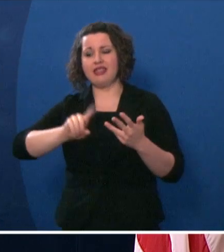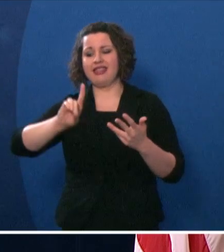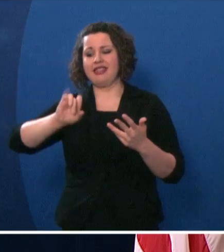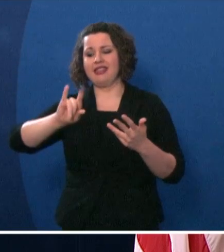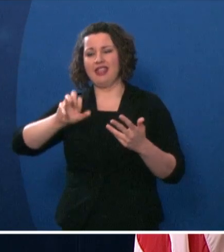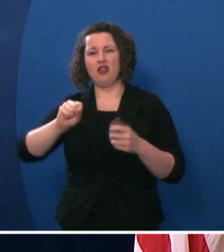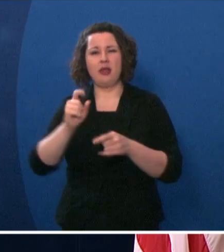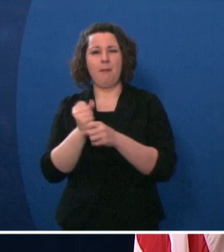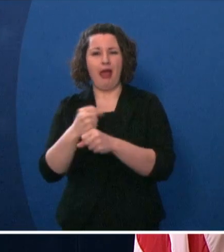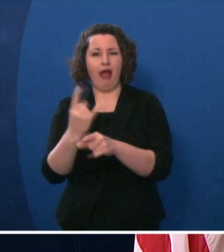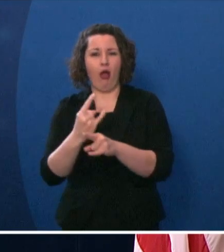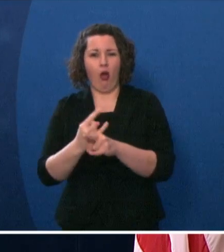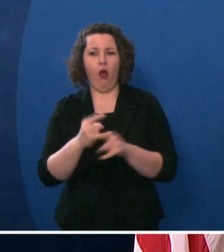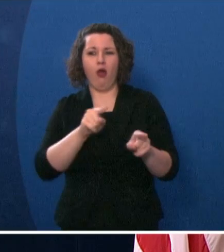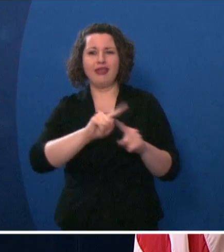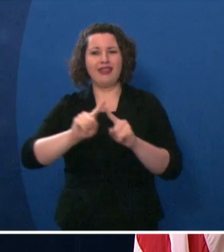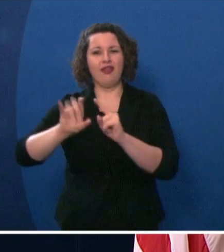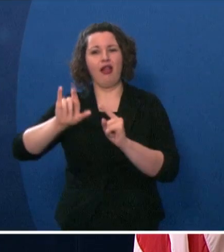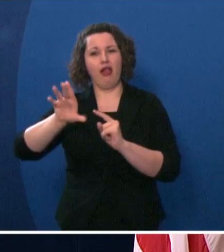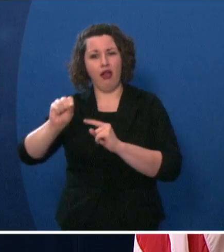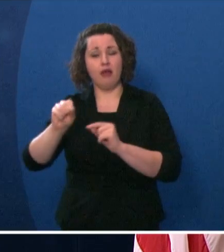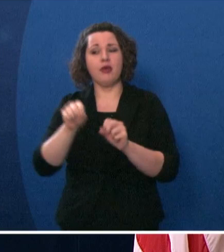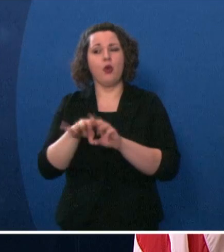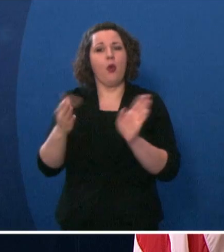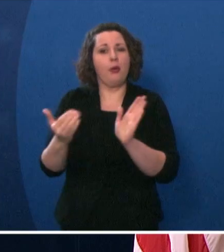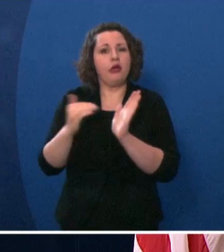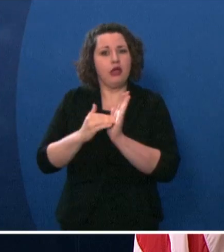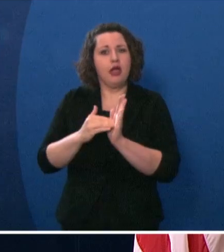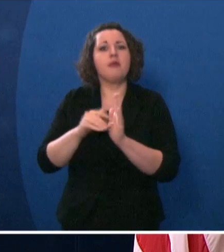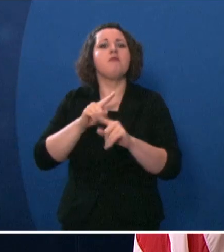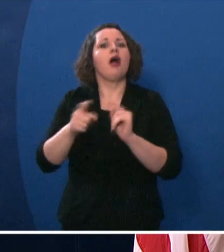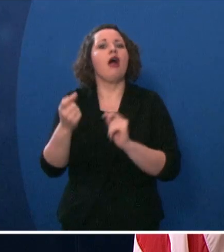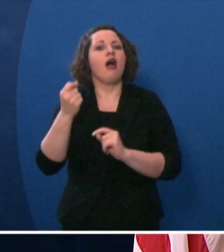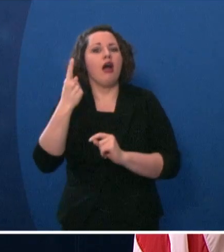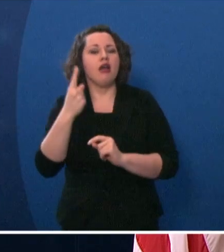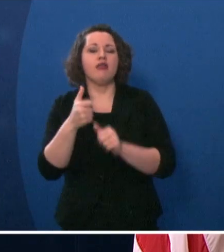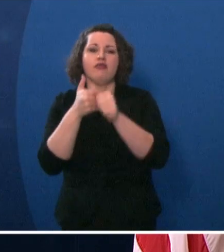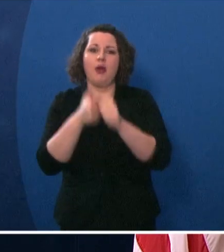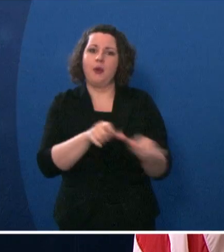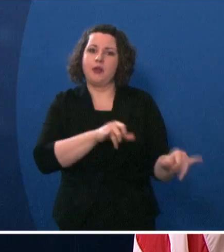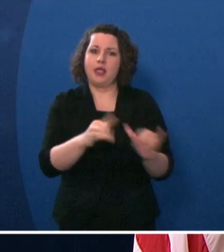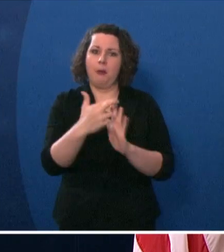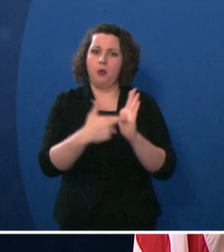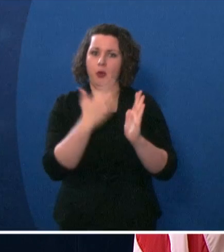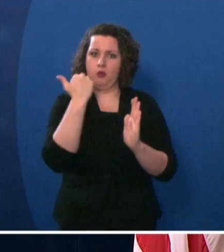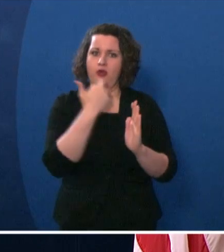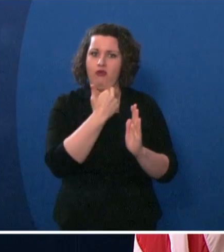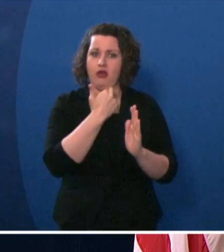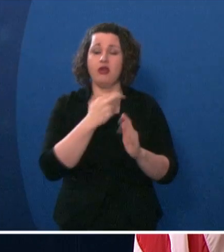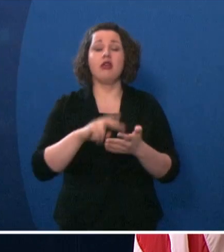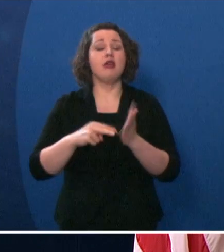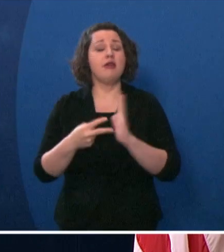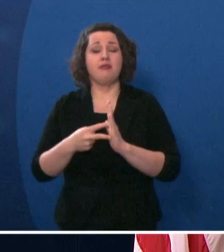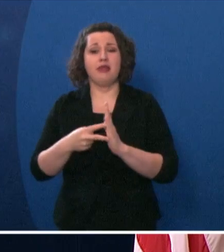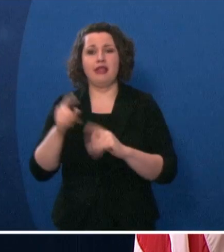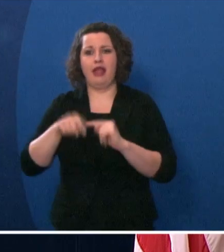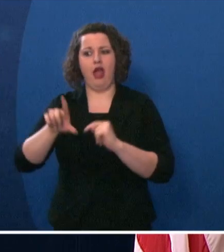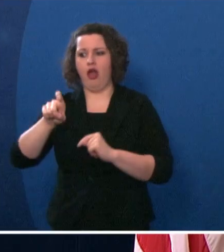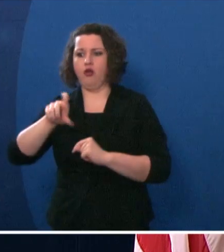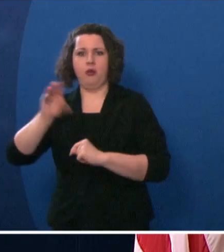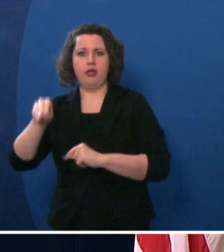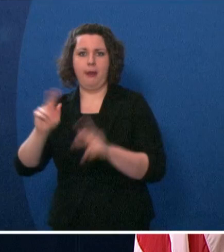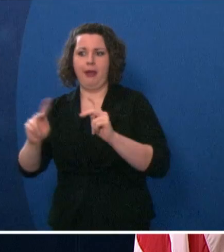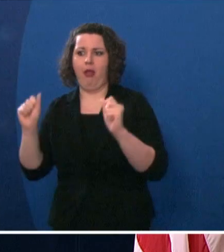clubs may reopen following the same public health measures as restaurants, including limiting normal operating capacity